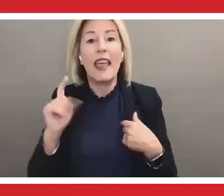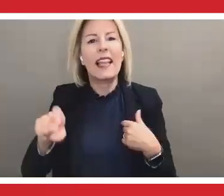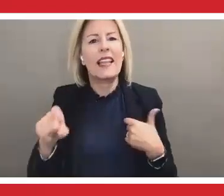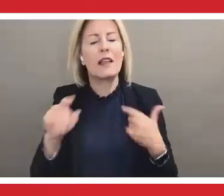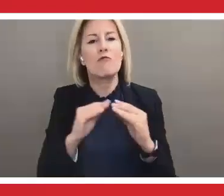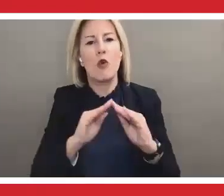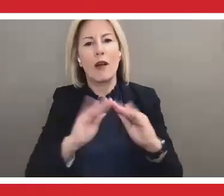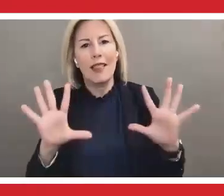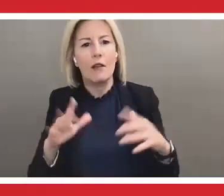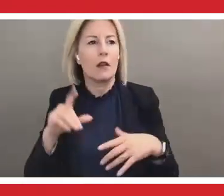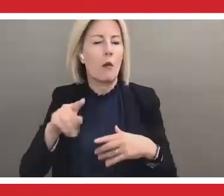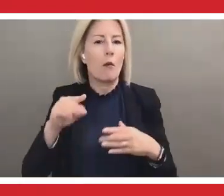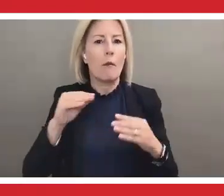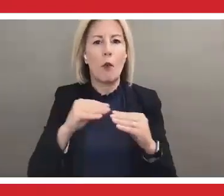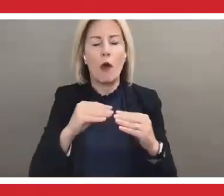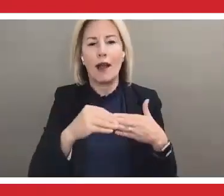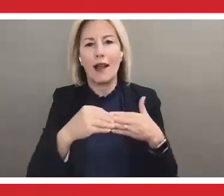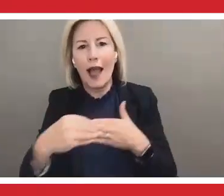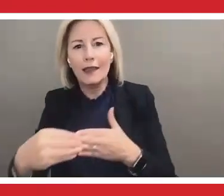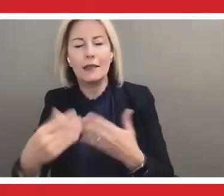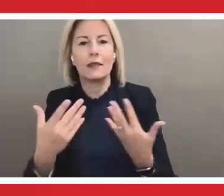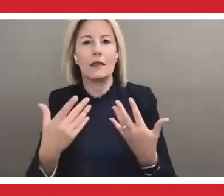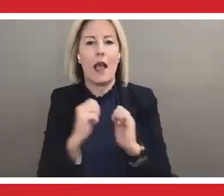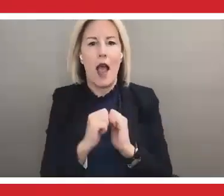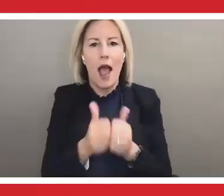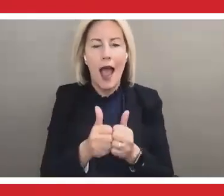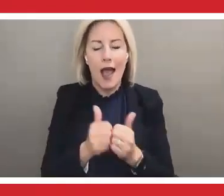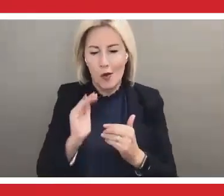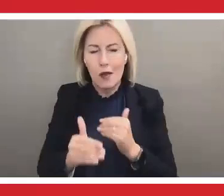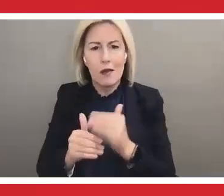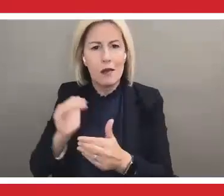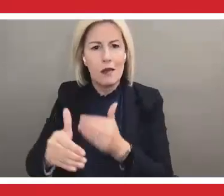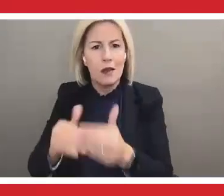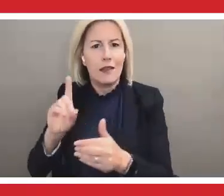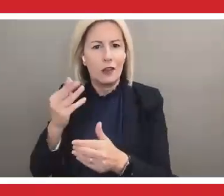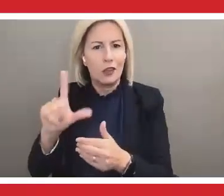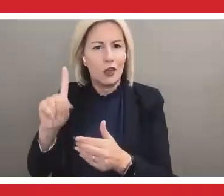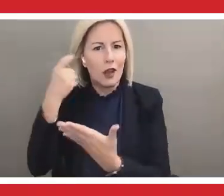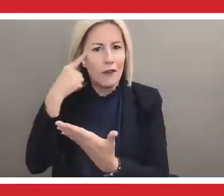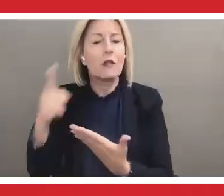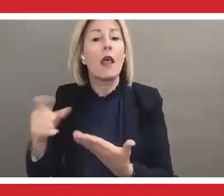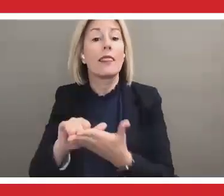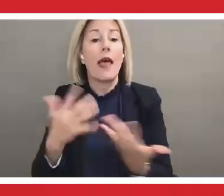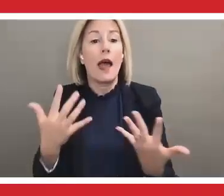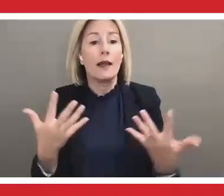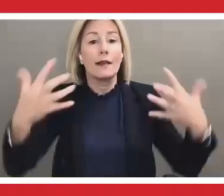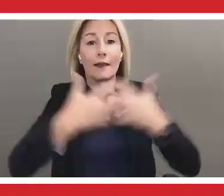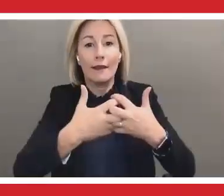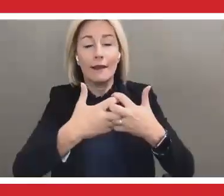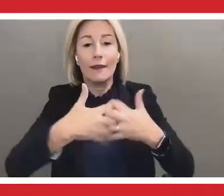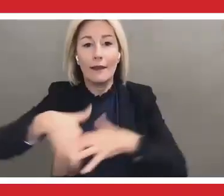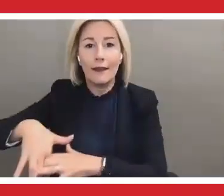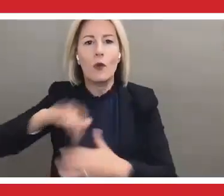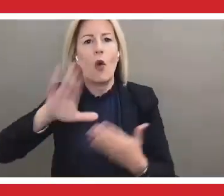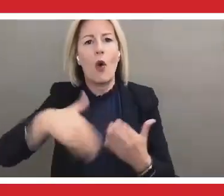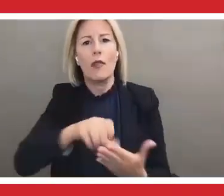on how to define a digital governance strategy that is aligned with all the other initiatives